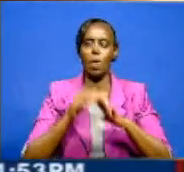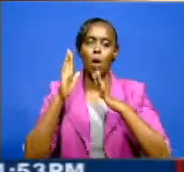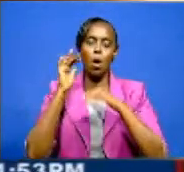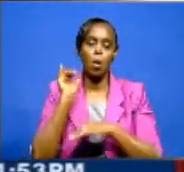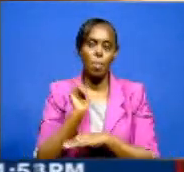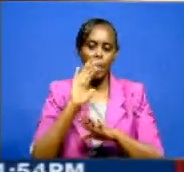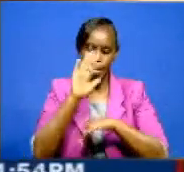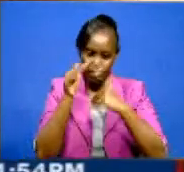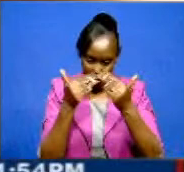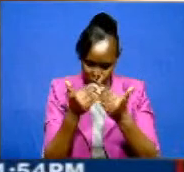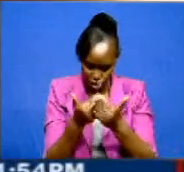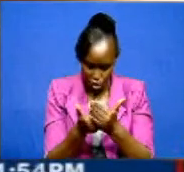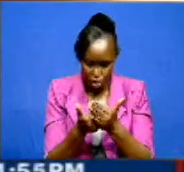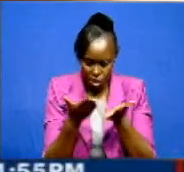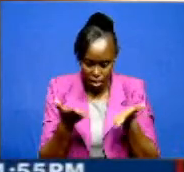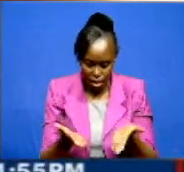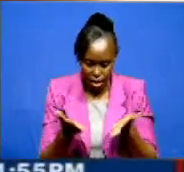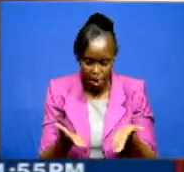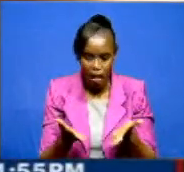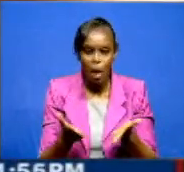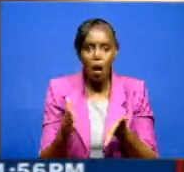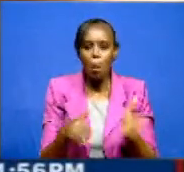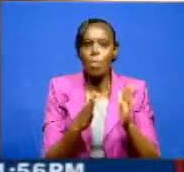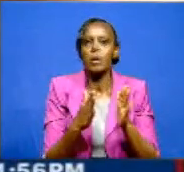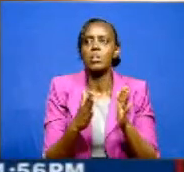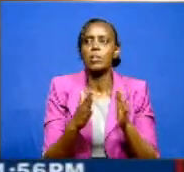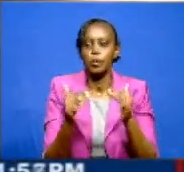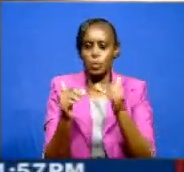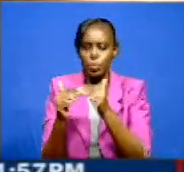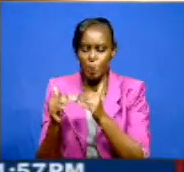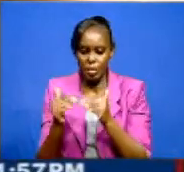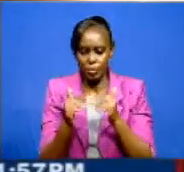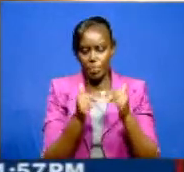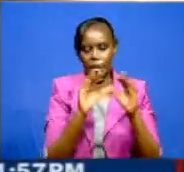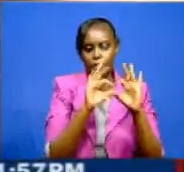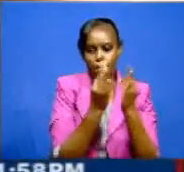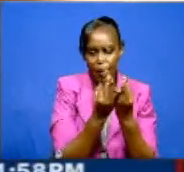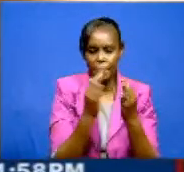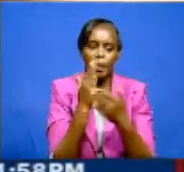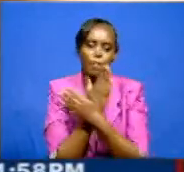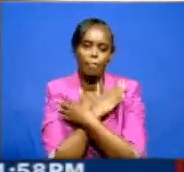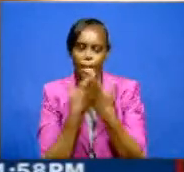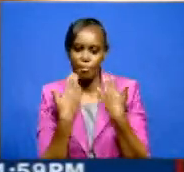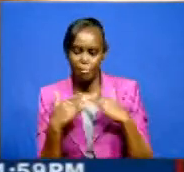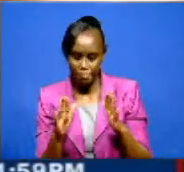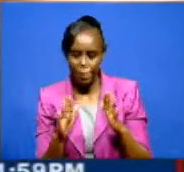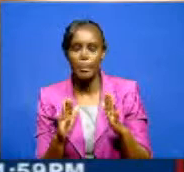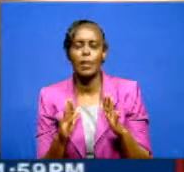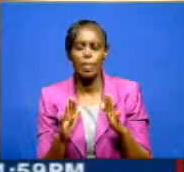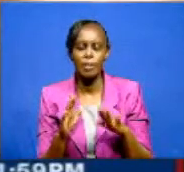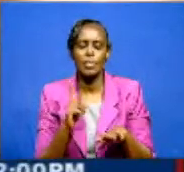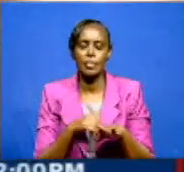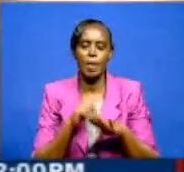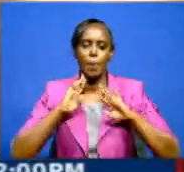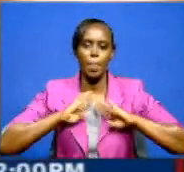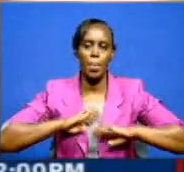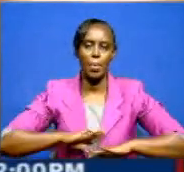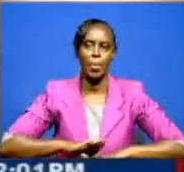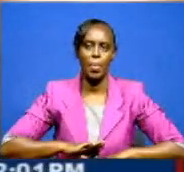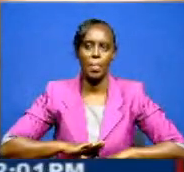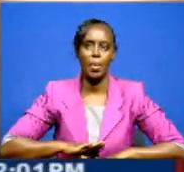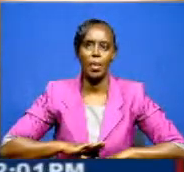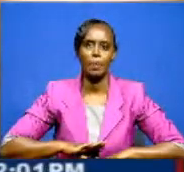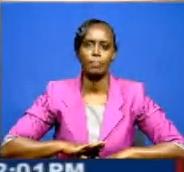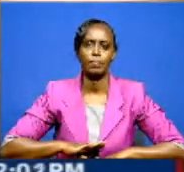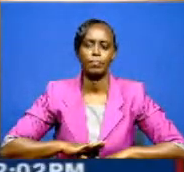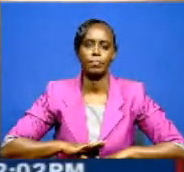you all took the opportunity to meet with constituents, families, and friends, and that you took time to rest a bit